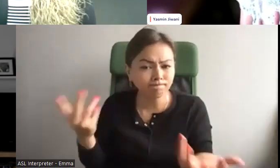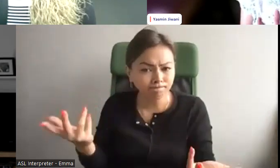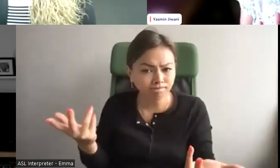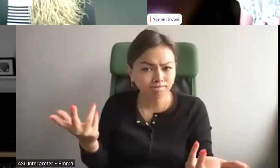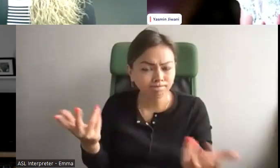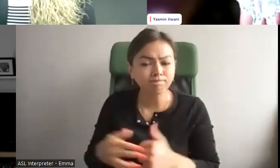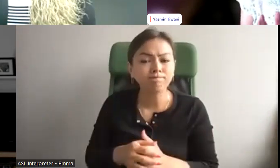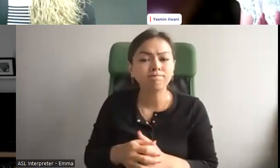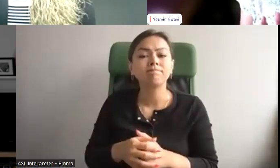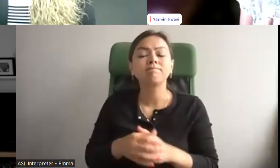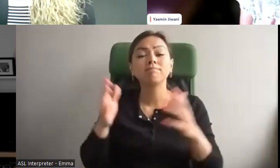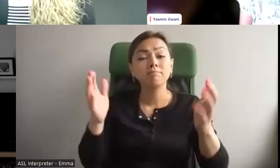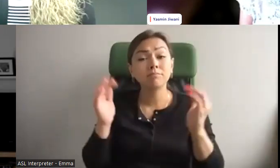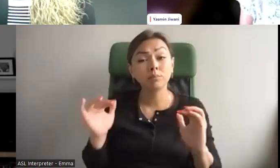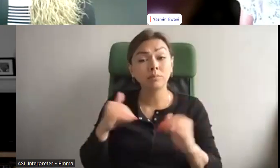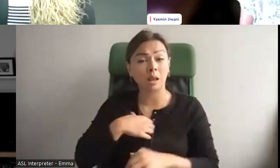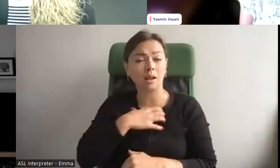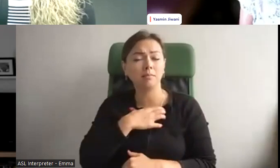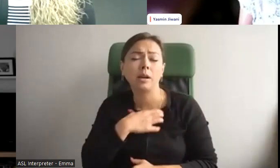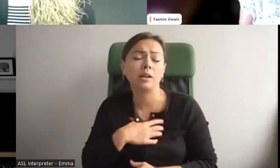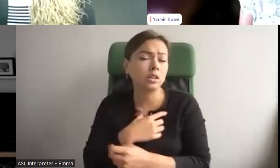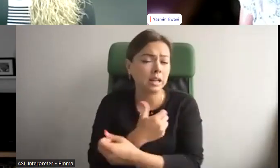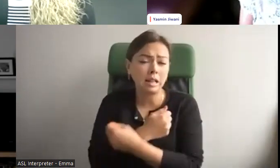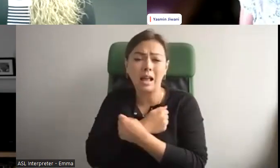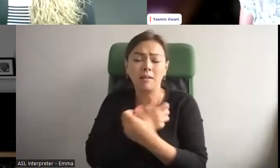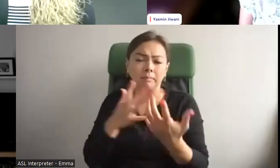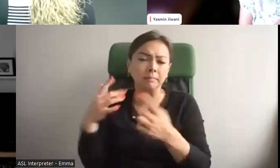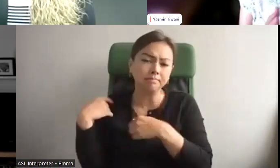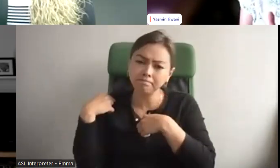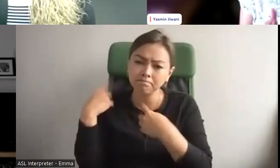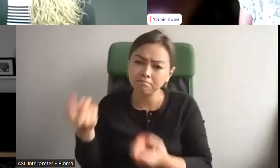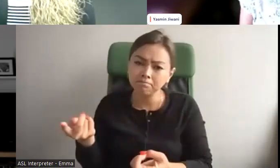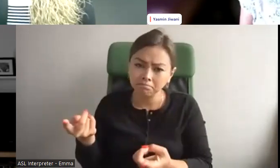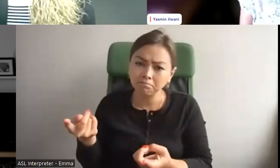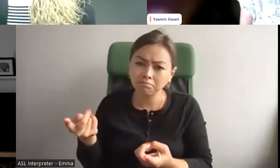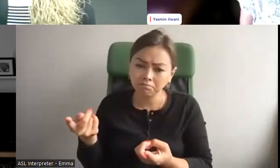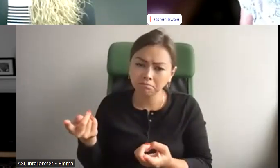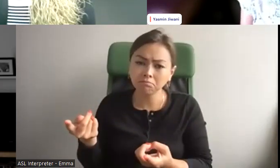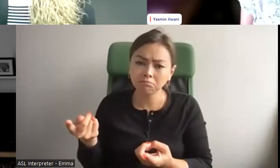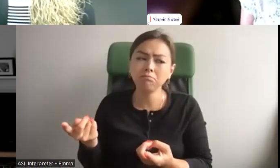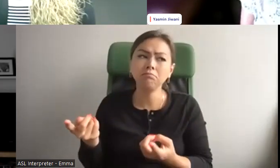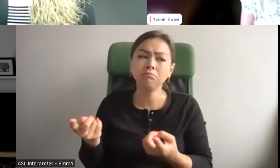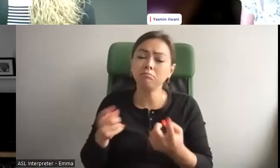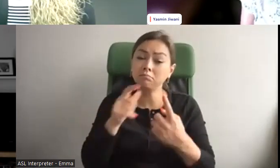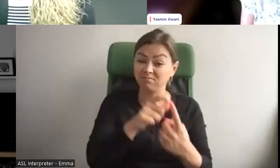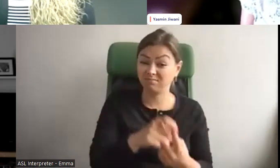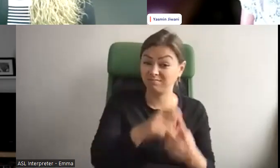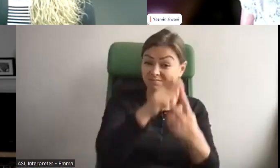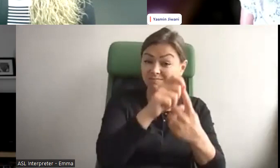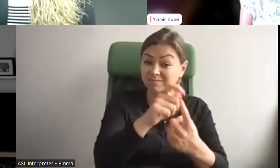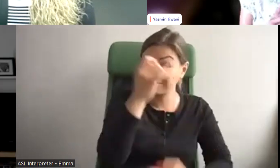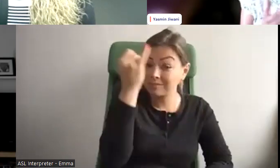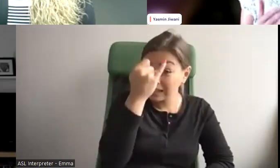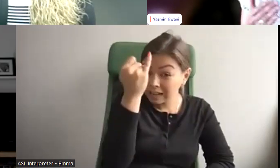passionate love stuff has been going on for quite a while. And if you look at especially the Italian